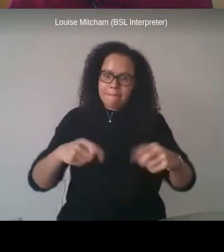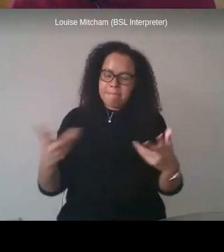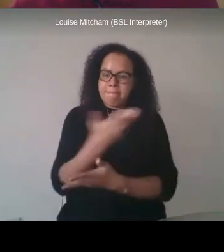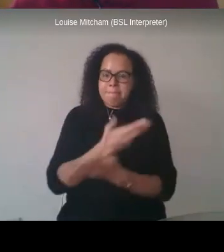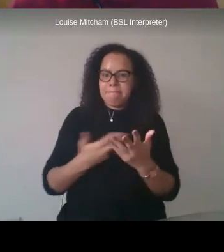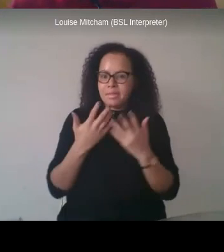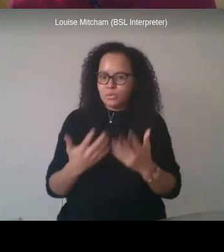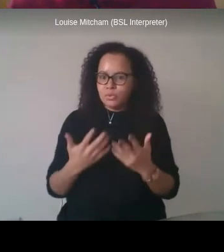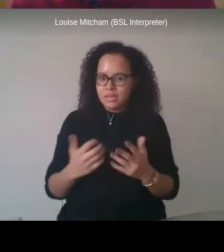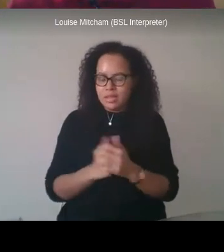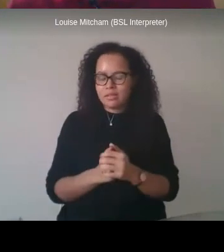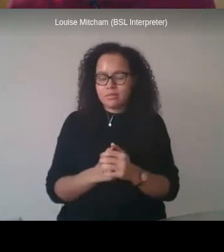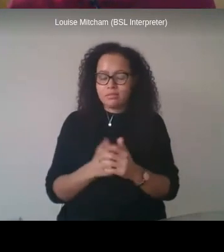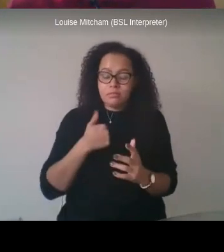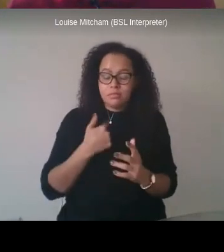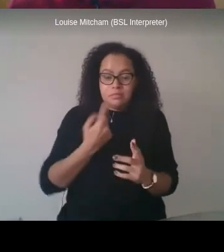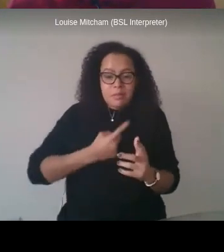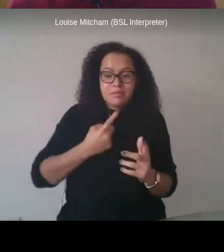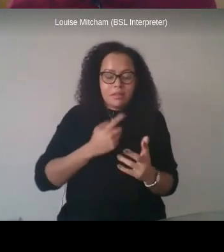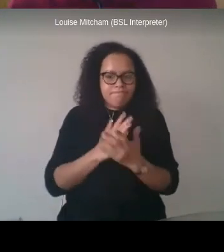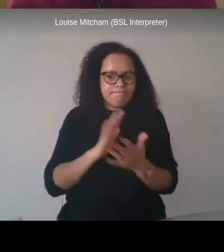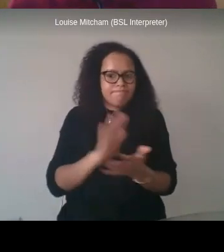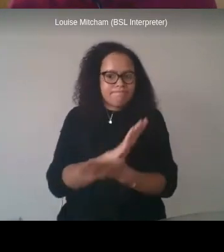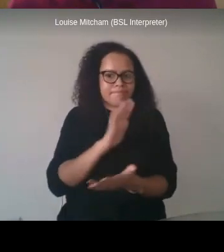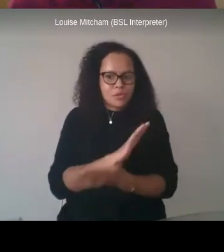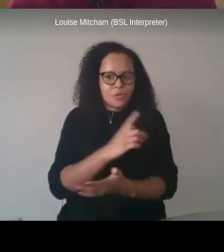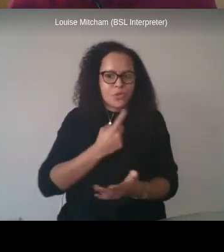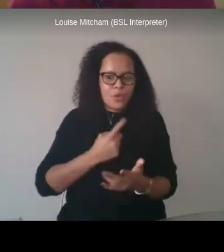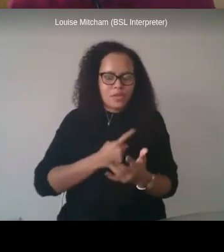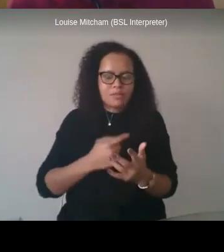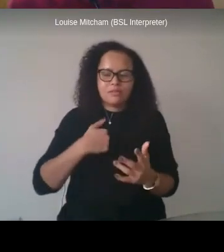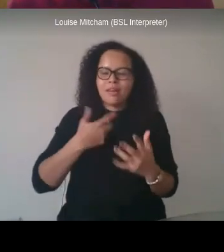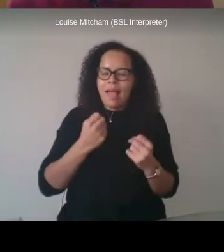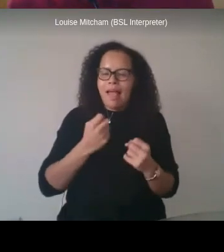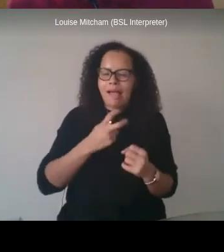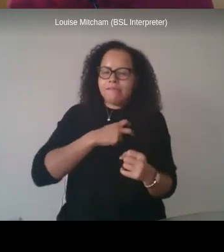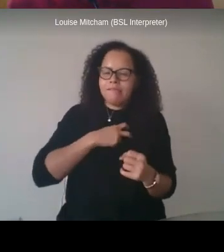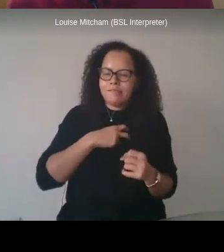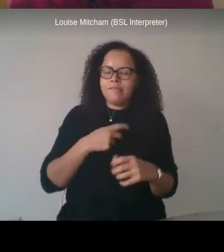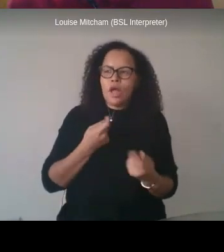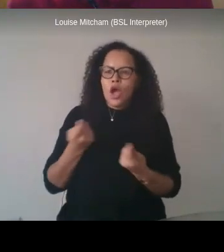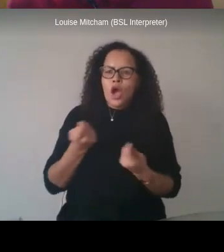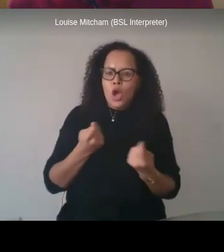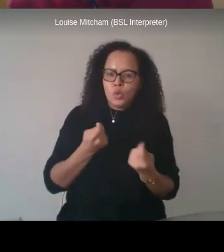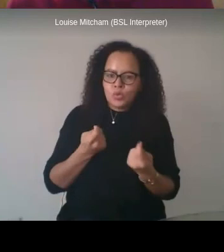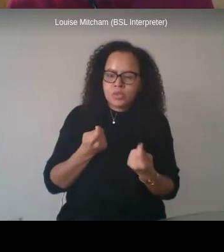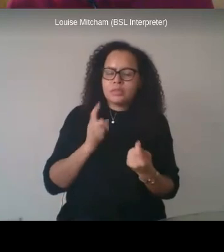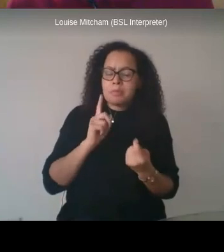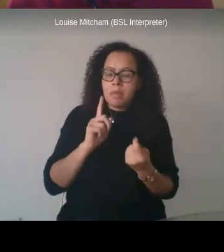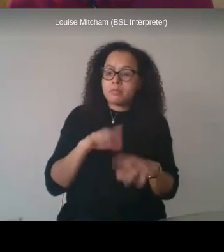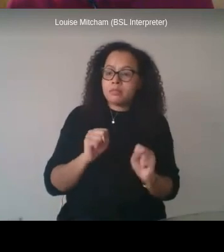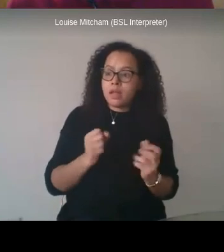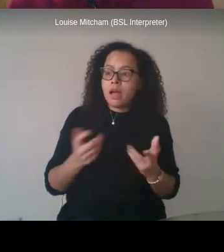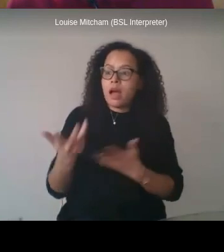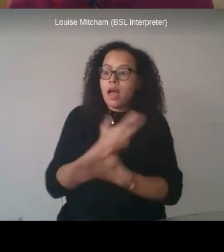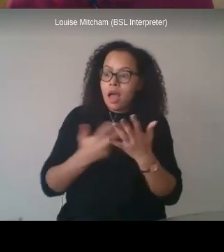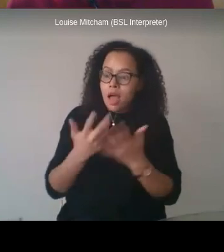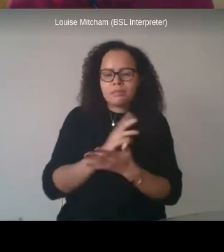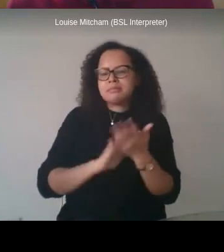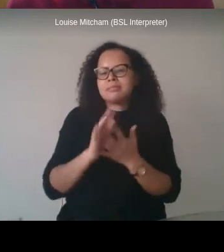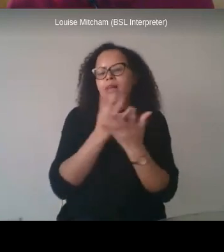I thoroughly enjoyed it. My nervousness on hosting it quickly went away once the conversation got going, and that's thanks to you